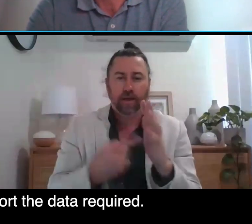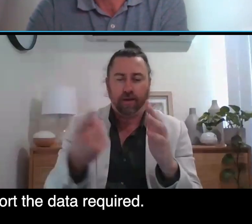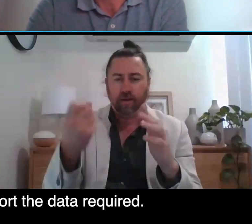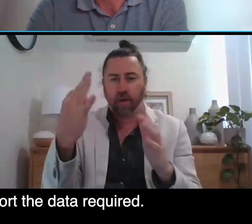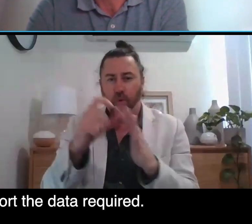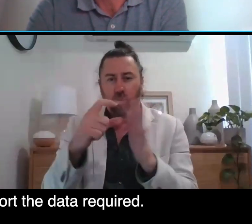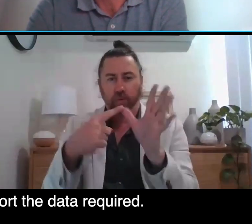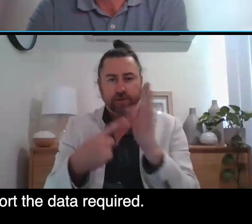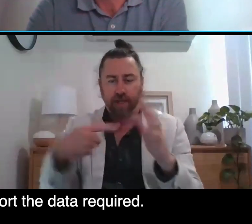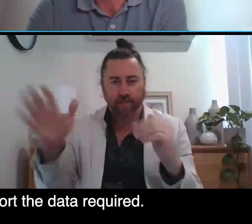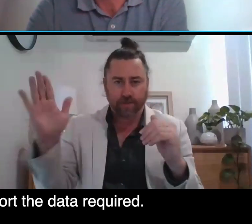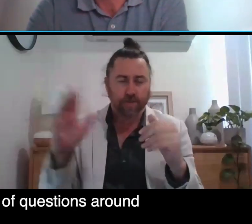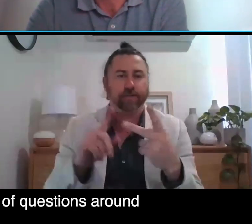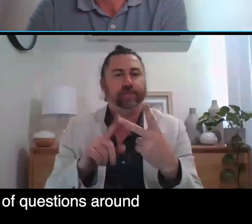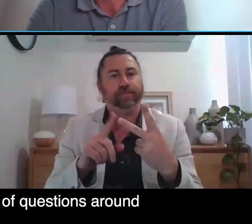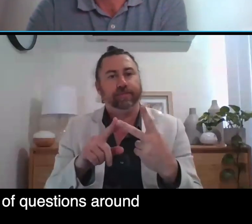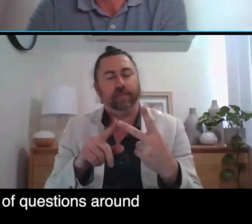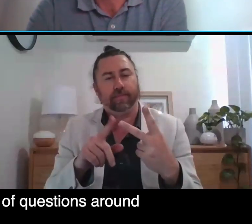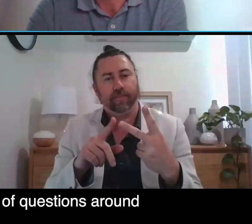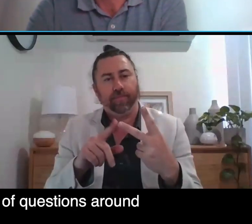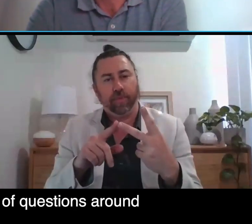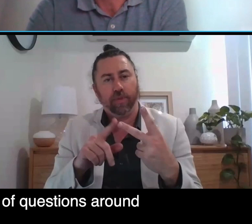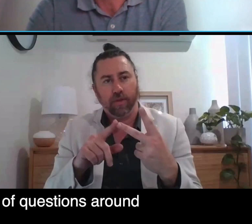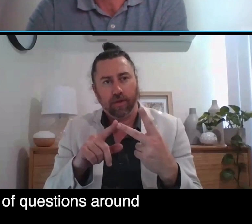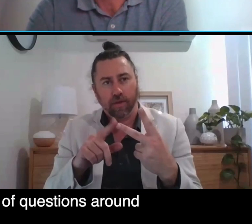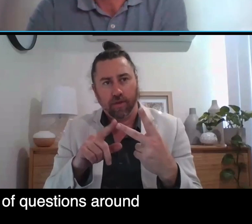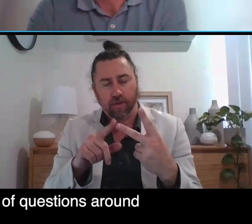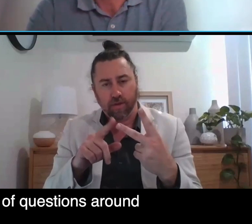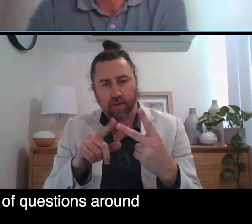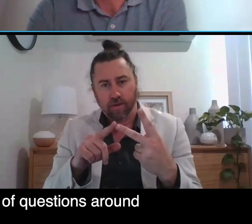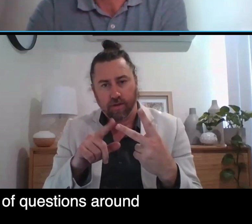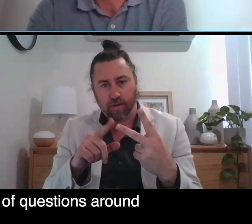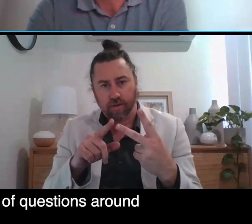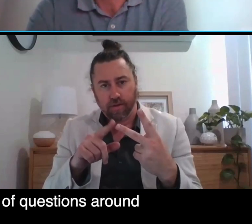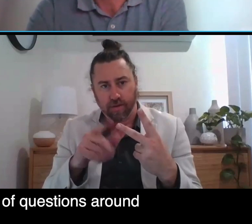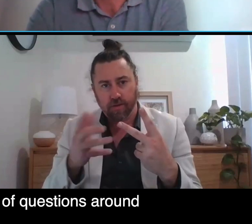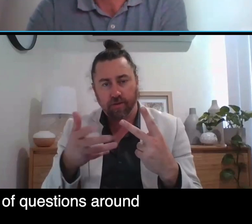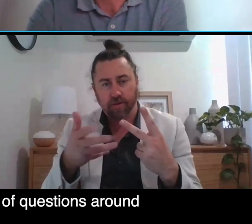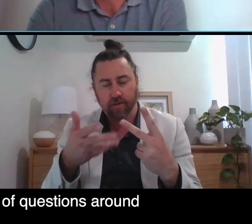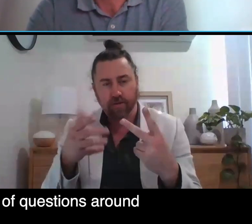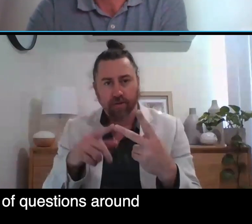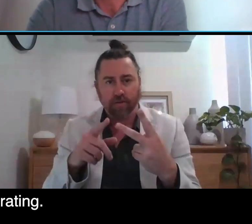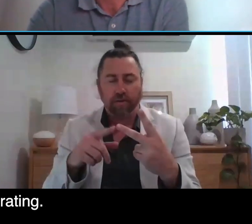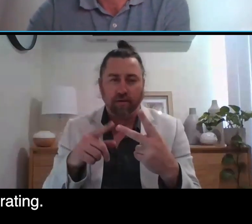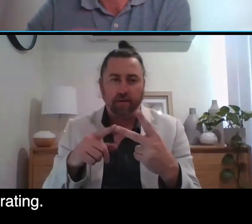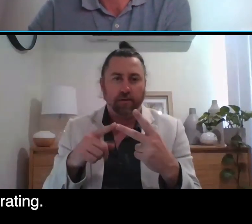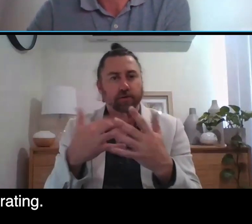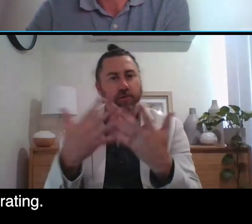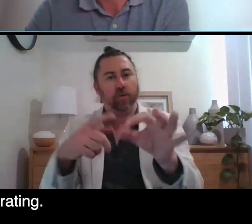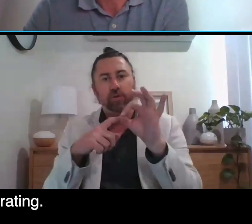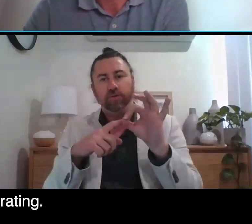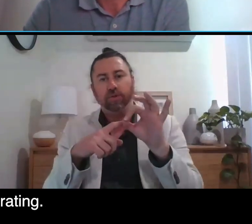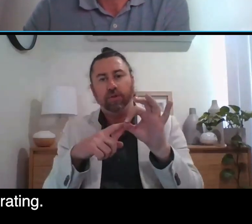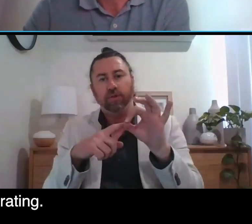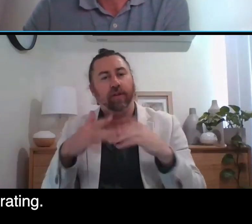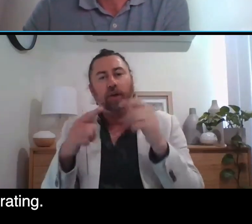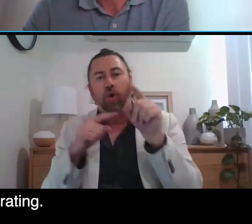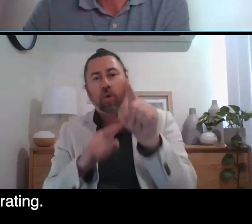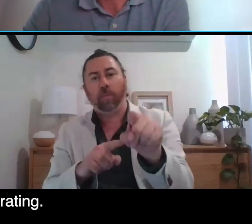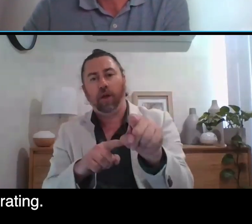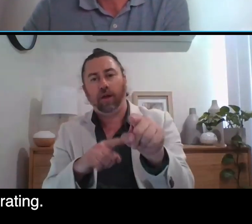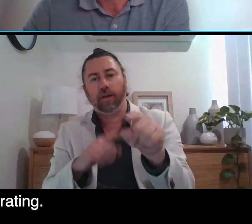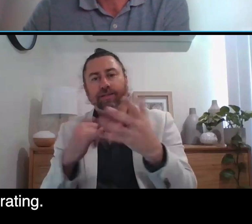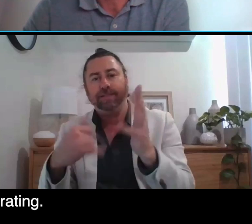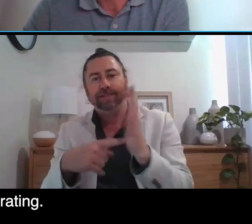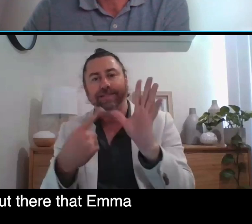data required. And we've also had, again, we're getting a number of questions around the compliance